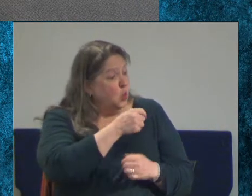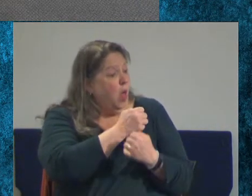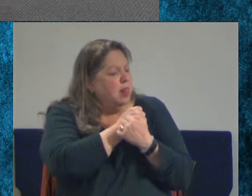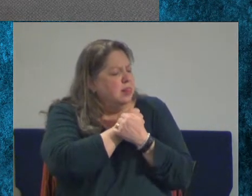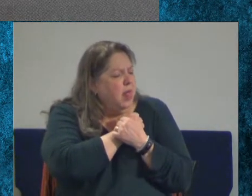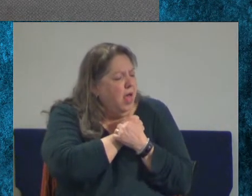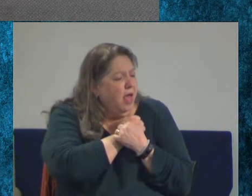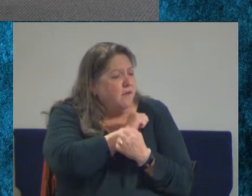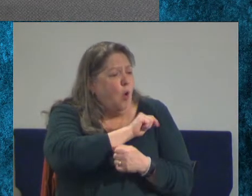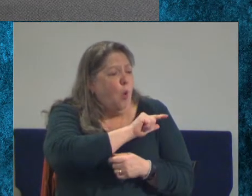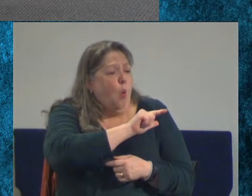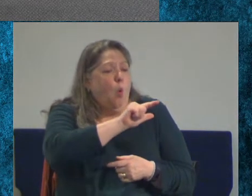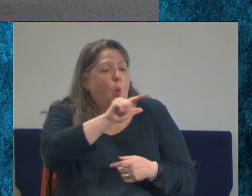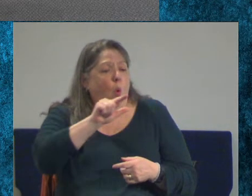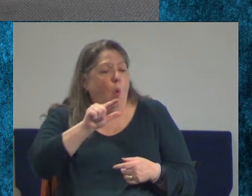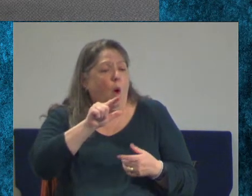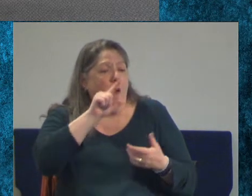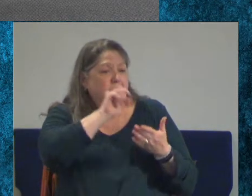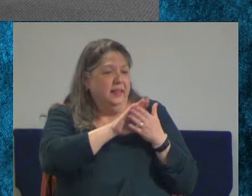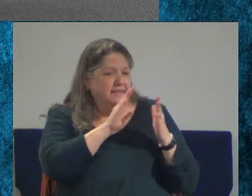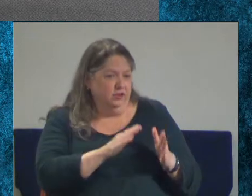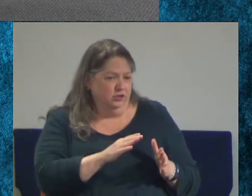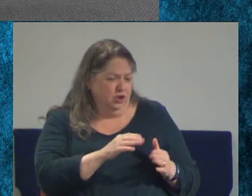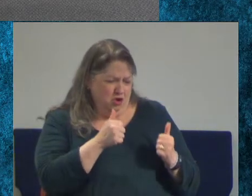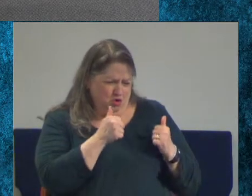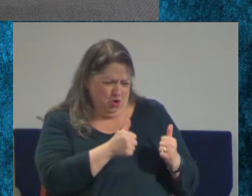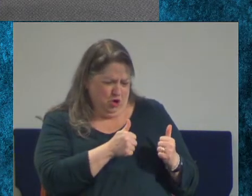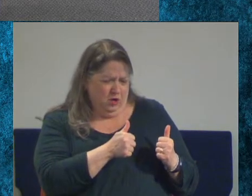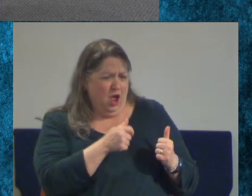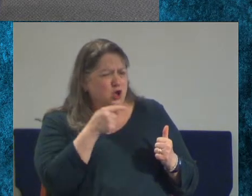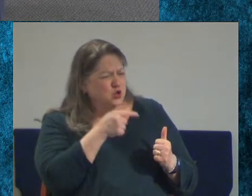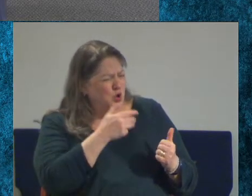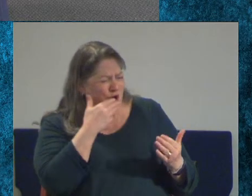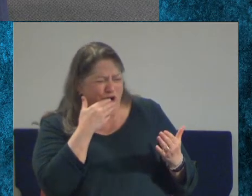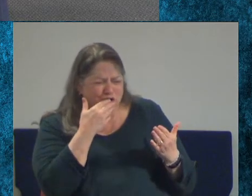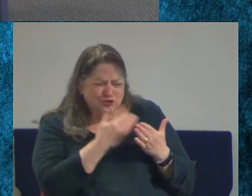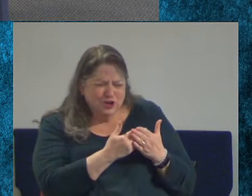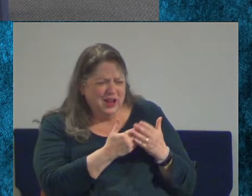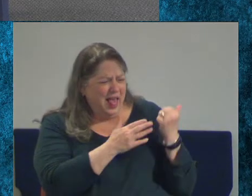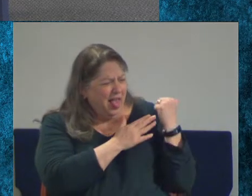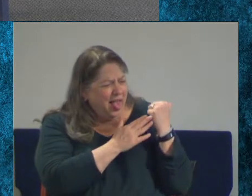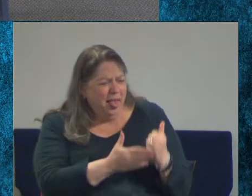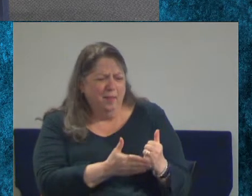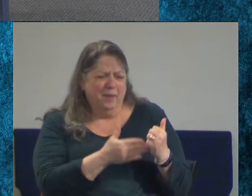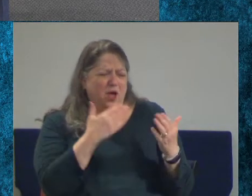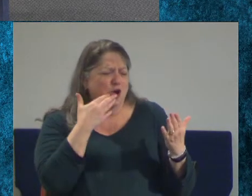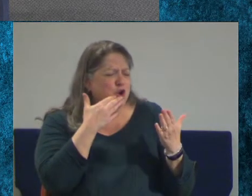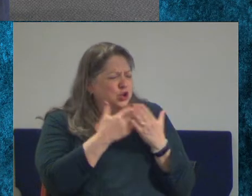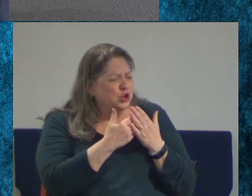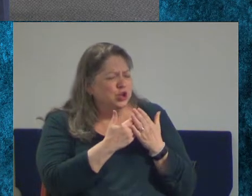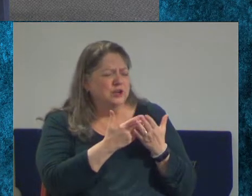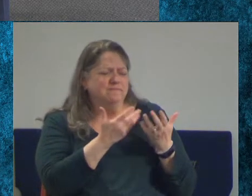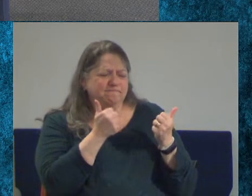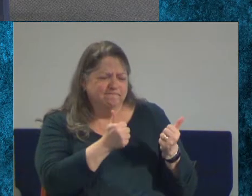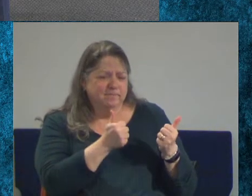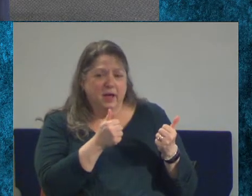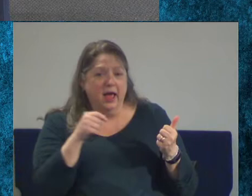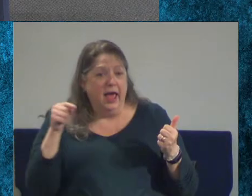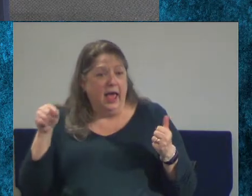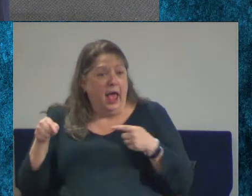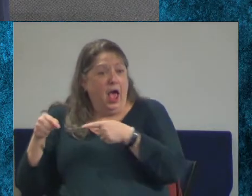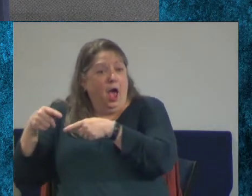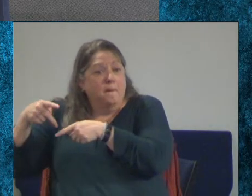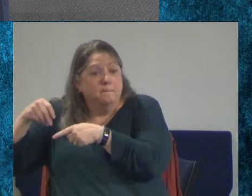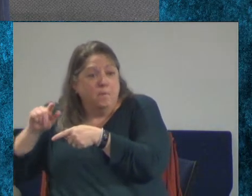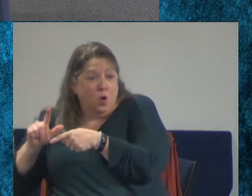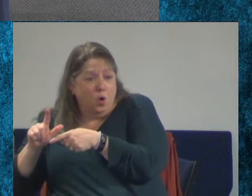We'll look at that in just a little bit. And so Paul is it's this whole idea of connecting, bringing